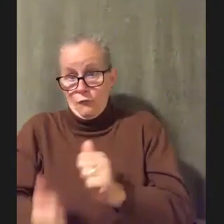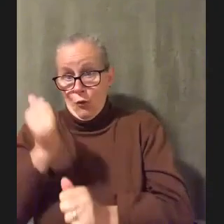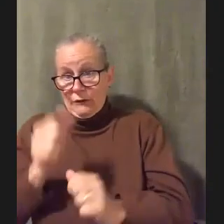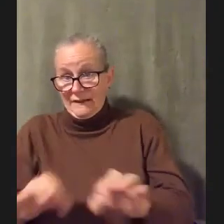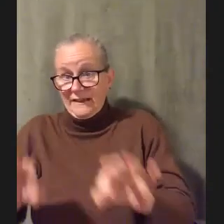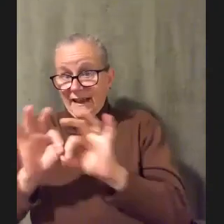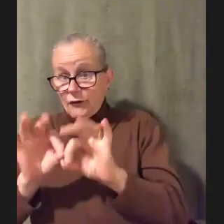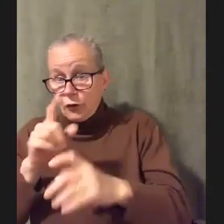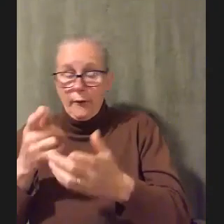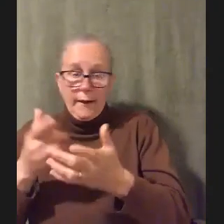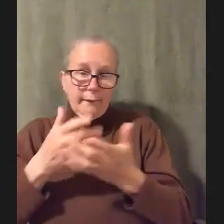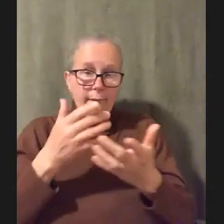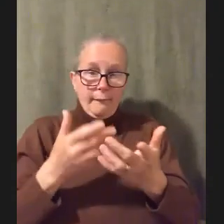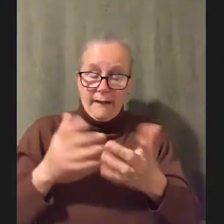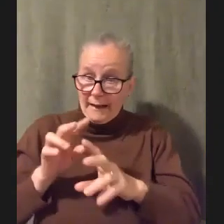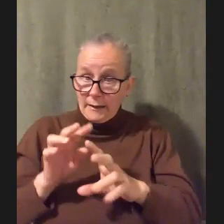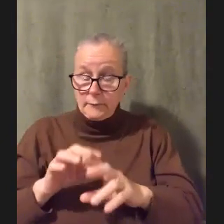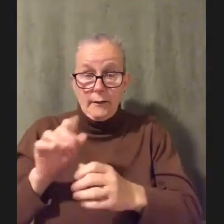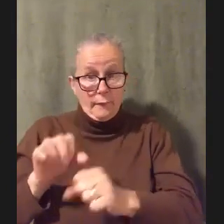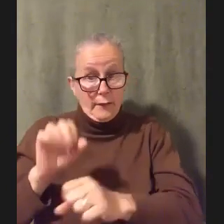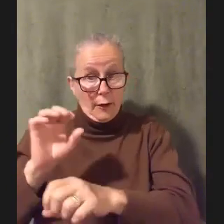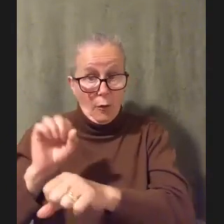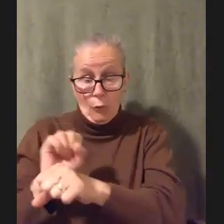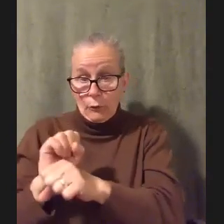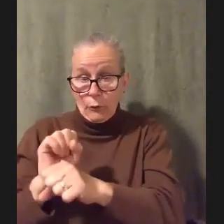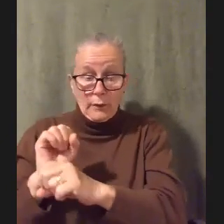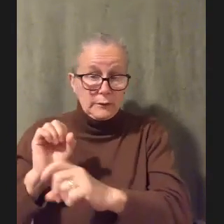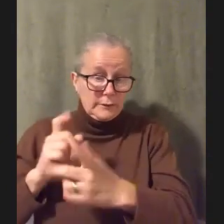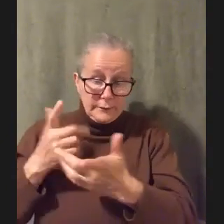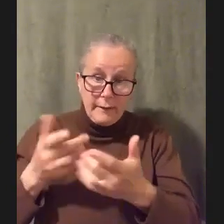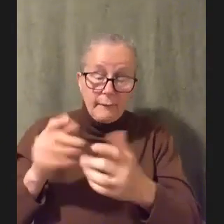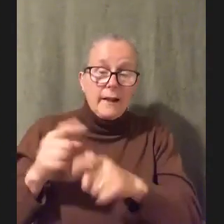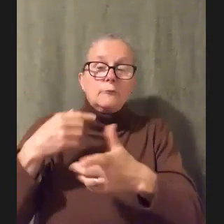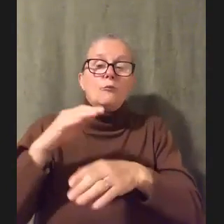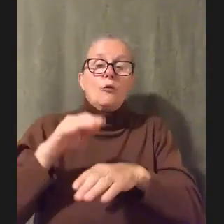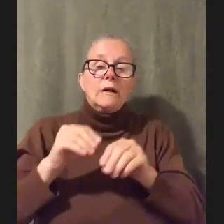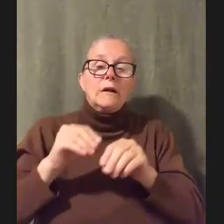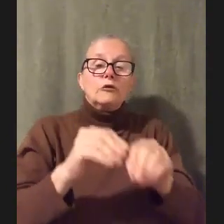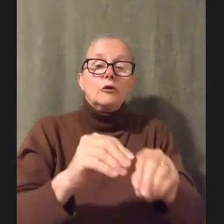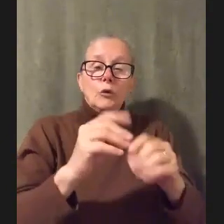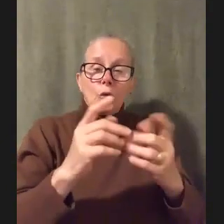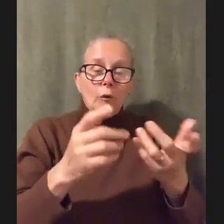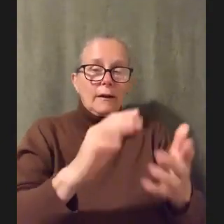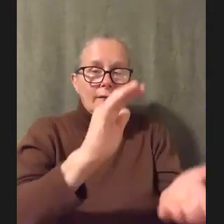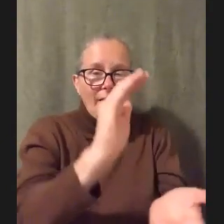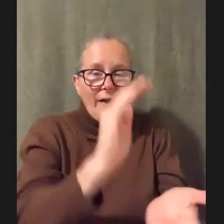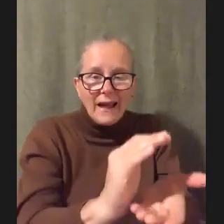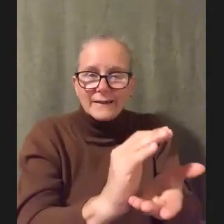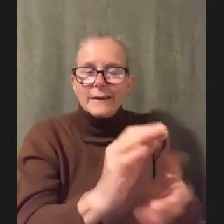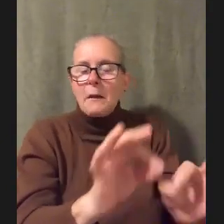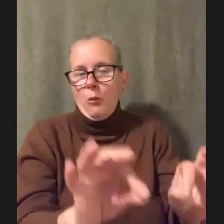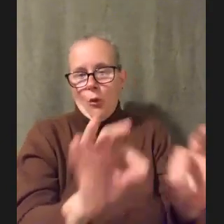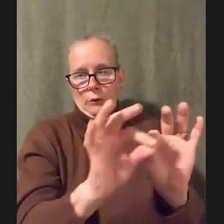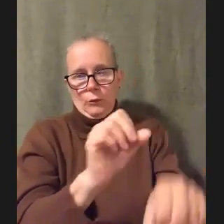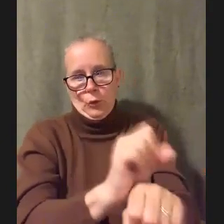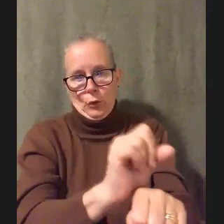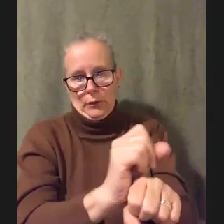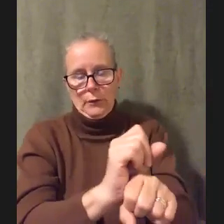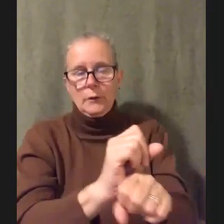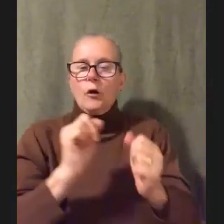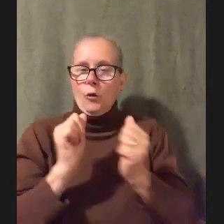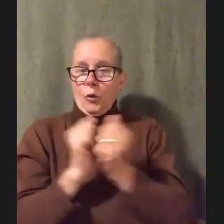services and operations returning before the less vital, with appropriate